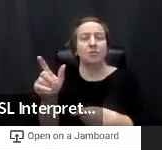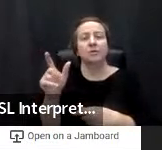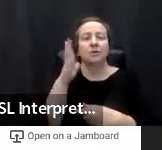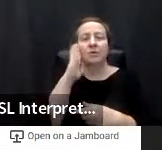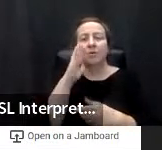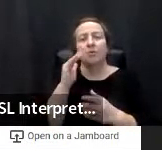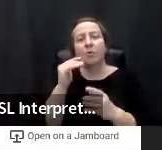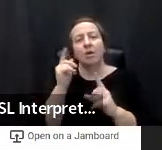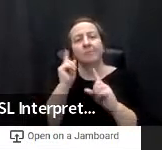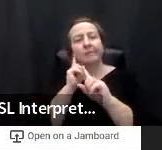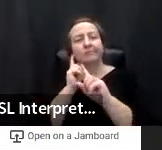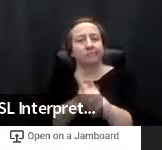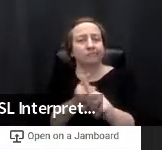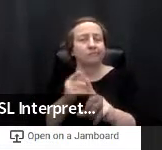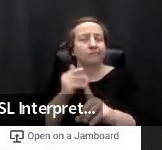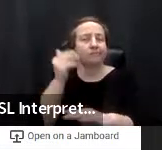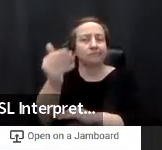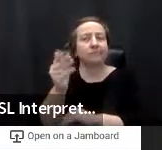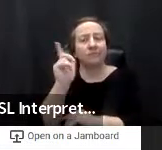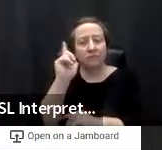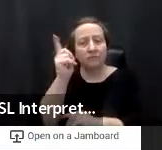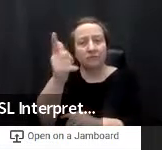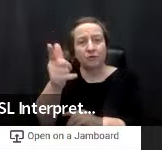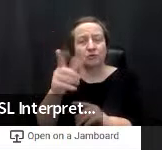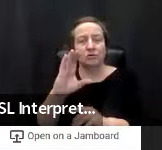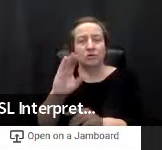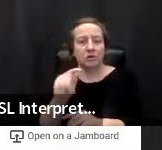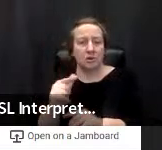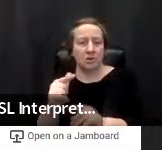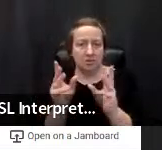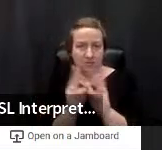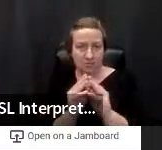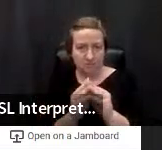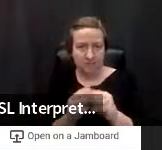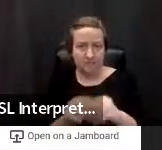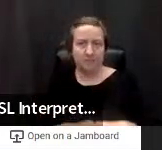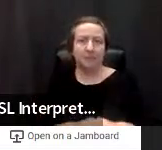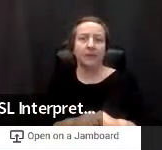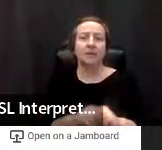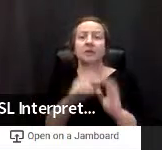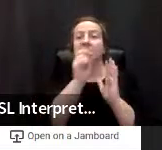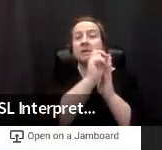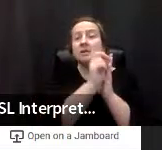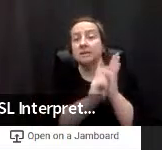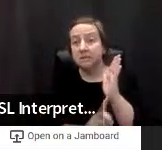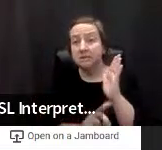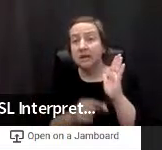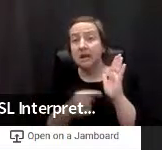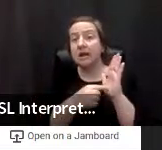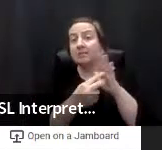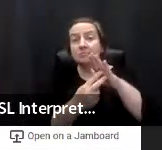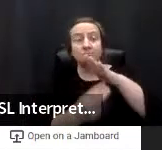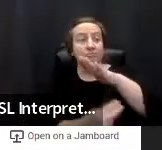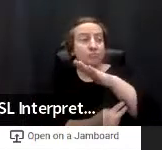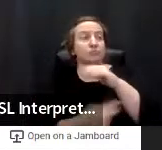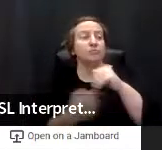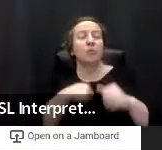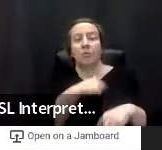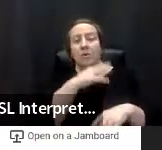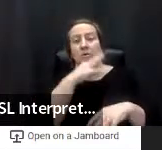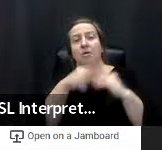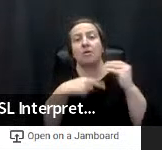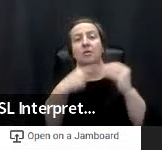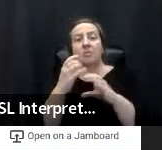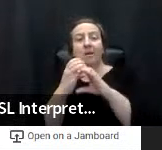agenda item on a future CAG meeting. The design of the bridge, we talked about